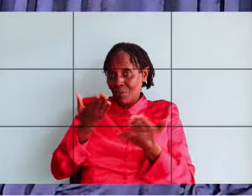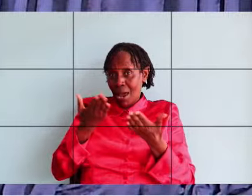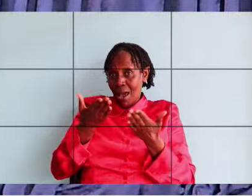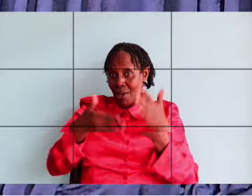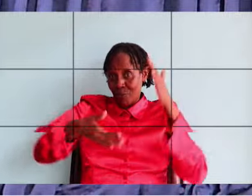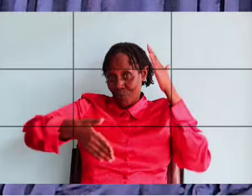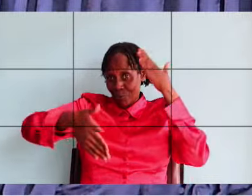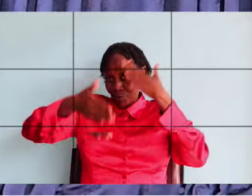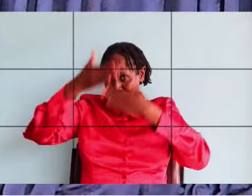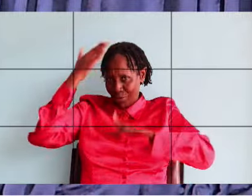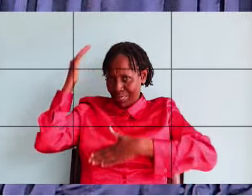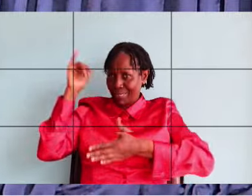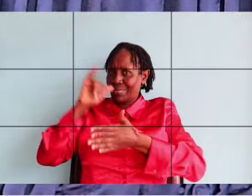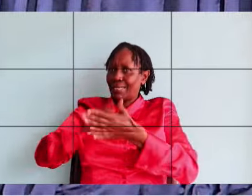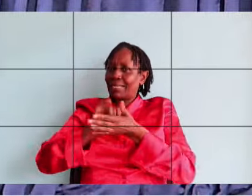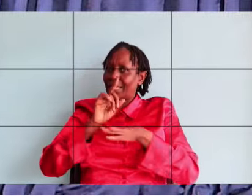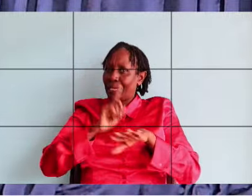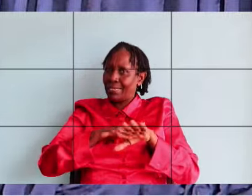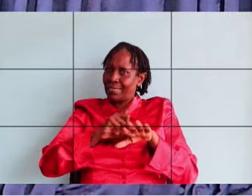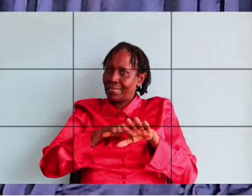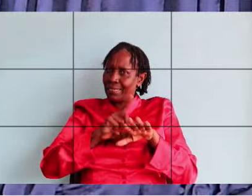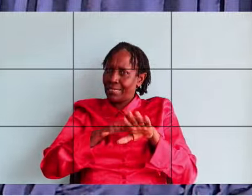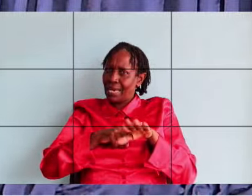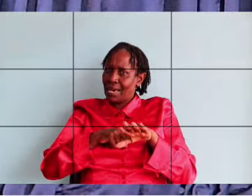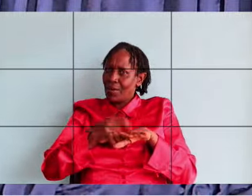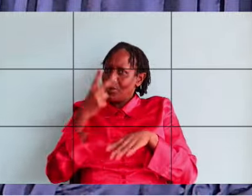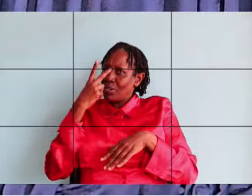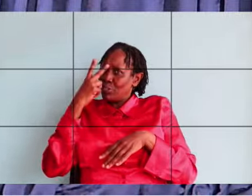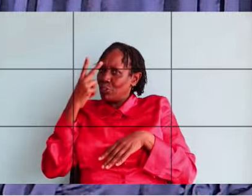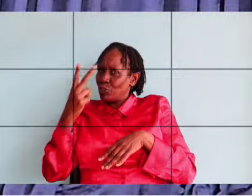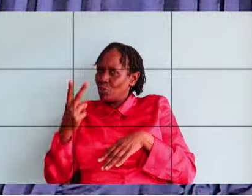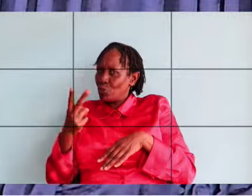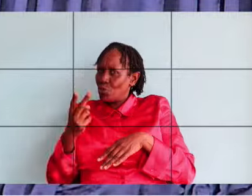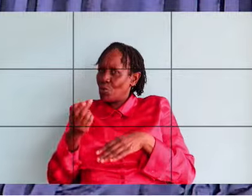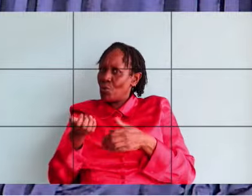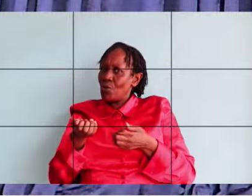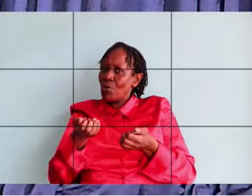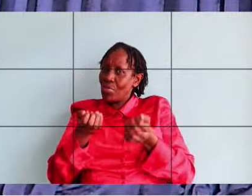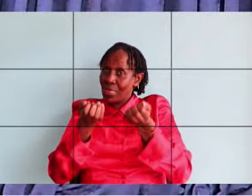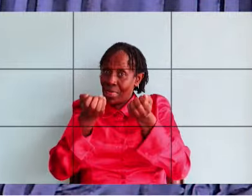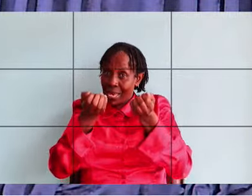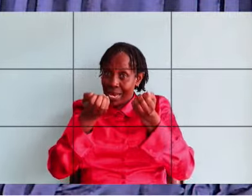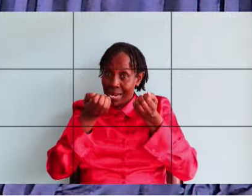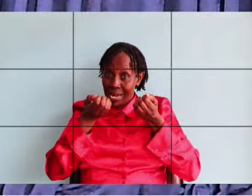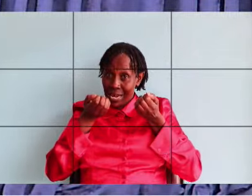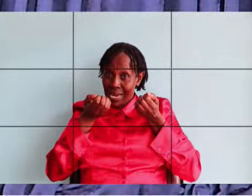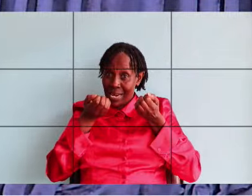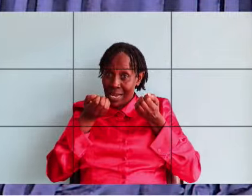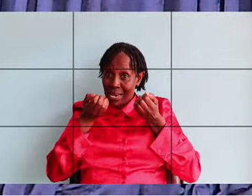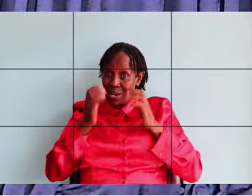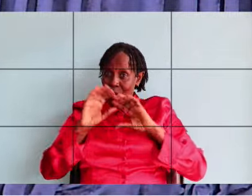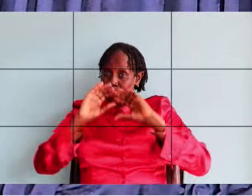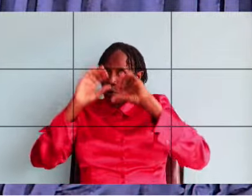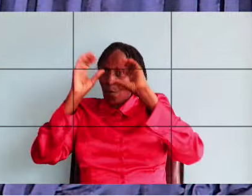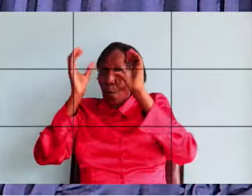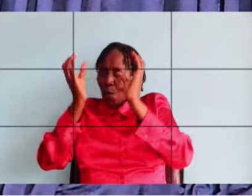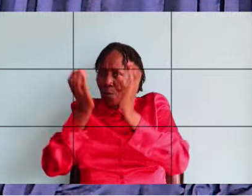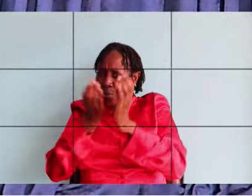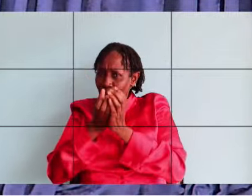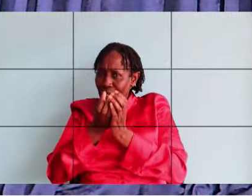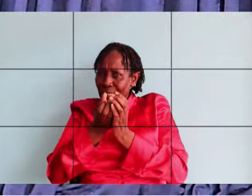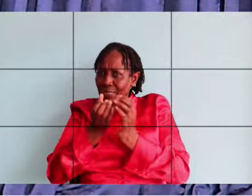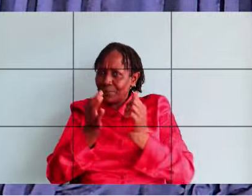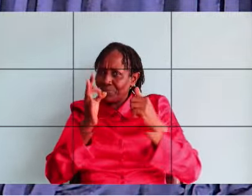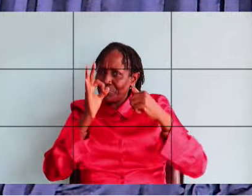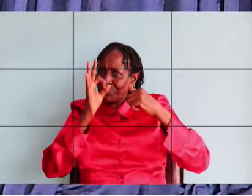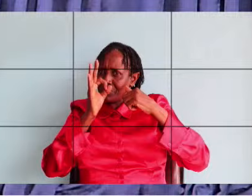villages and all that, seeing the need and all that, you can imagine you're in a community with about 8,000 people at that time, and they are